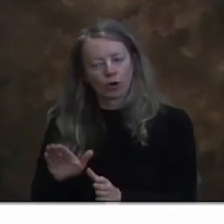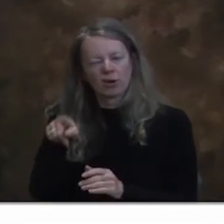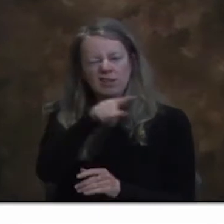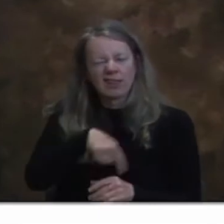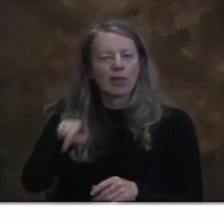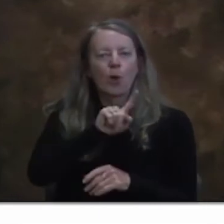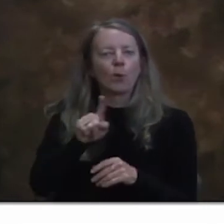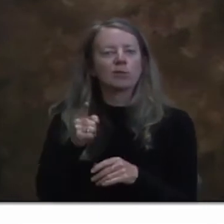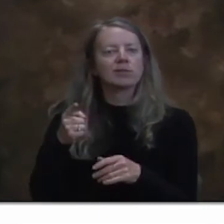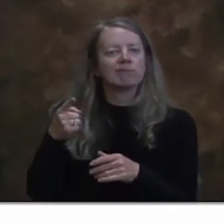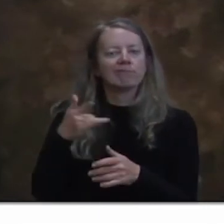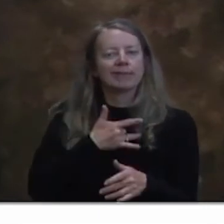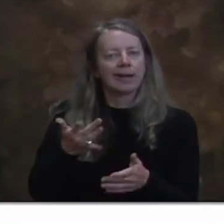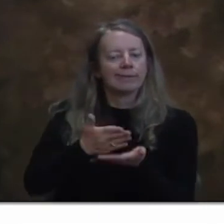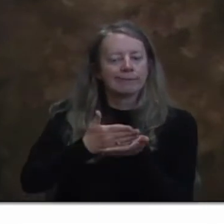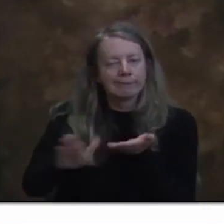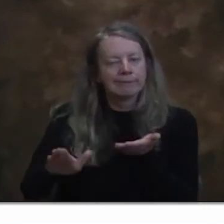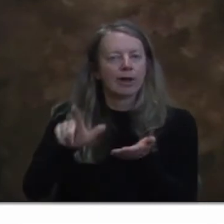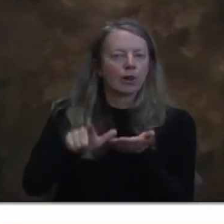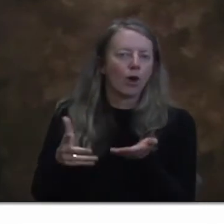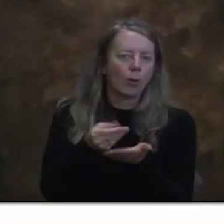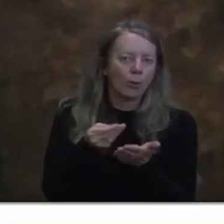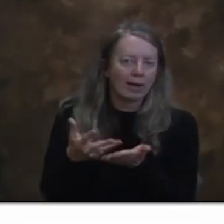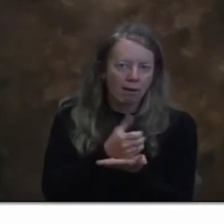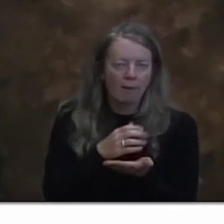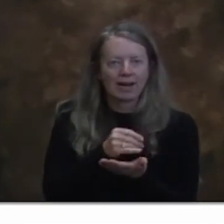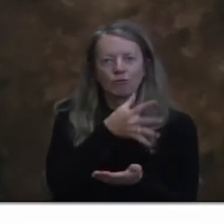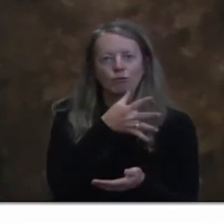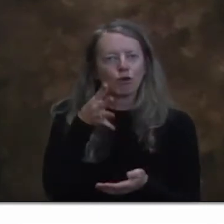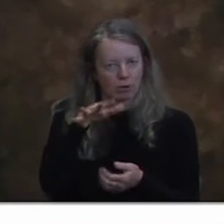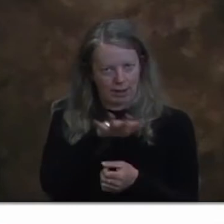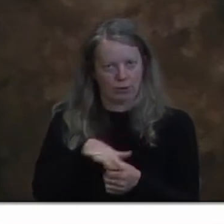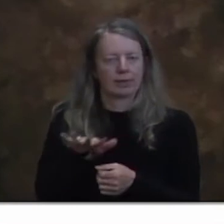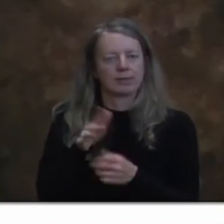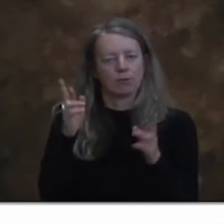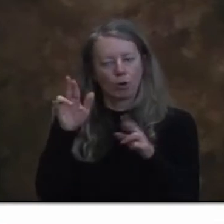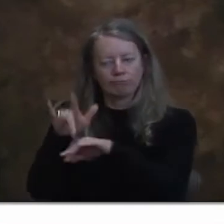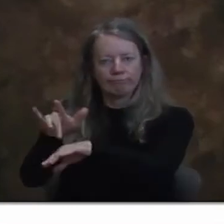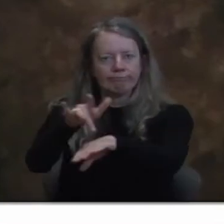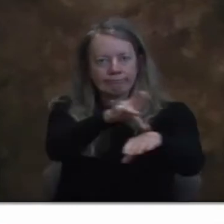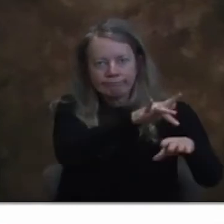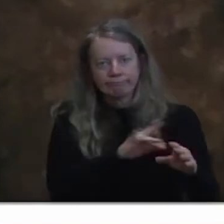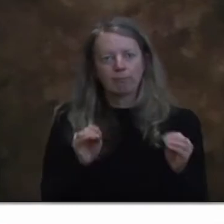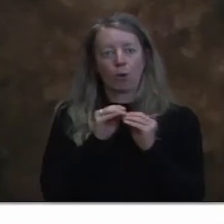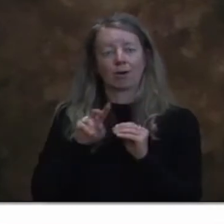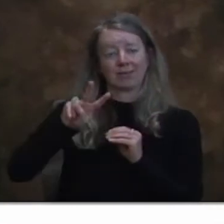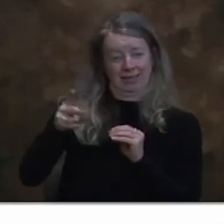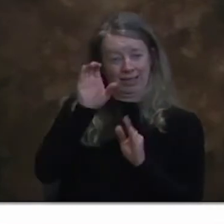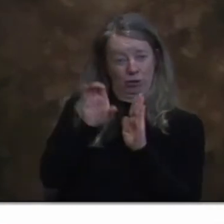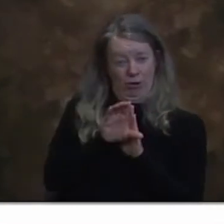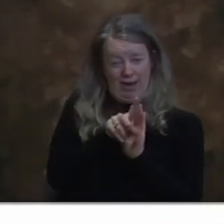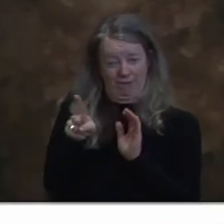low-income communities, and rural communities. The second graph is actually showing vaccine as a function